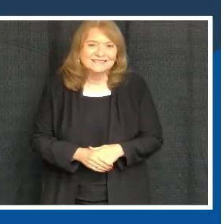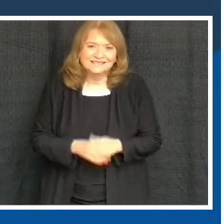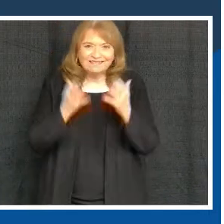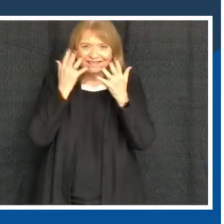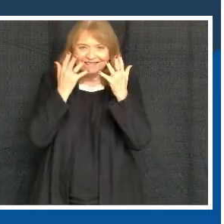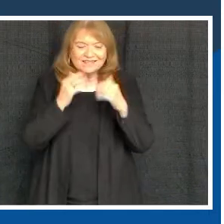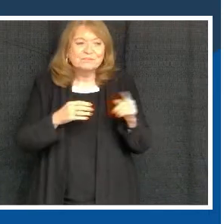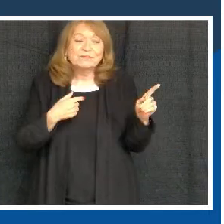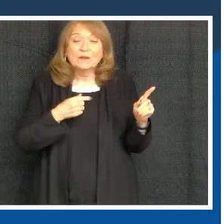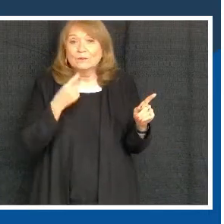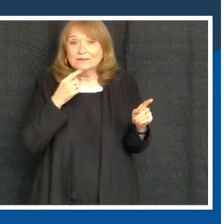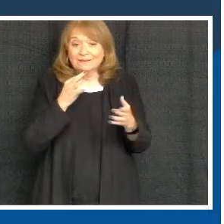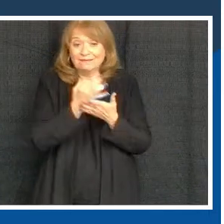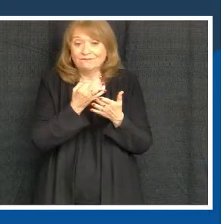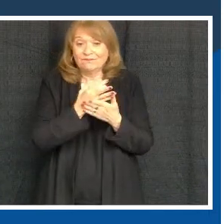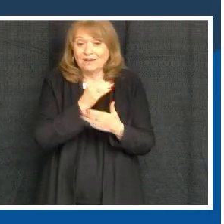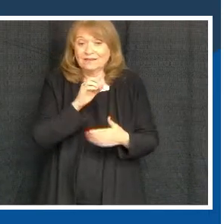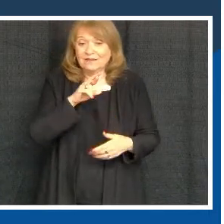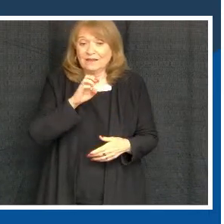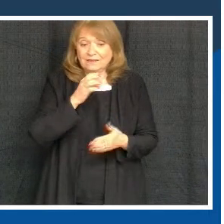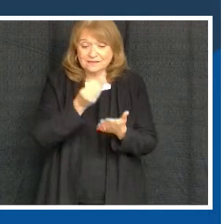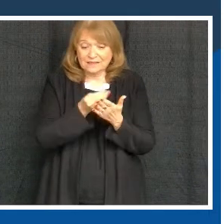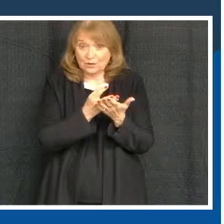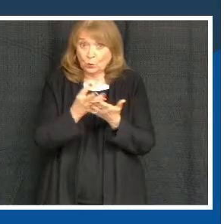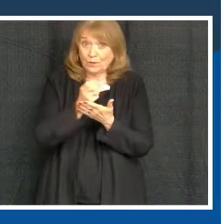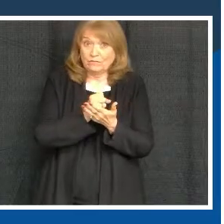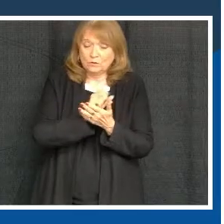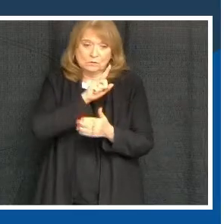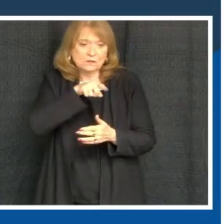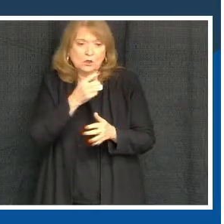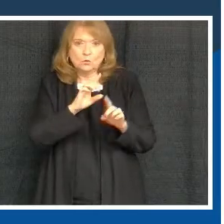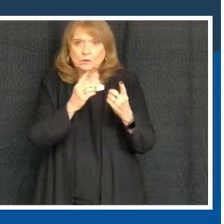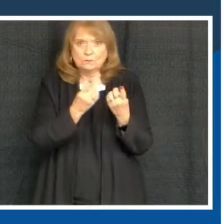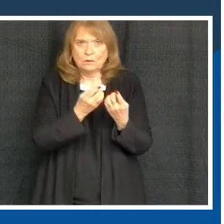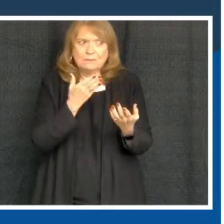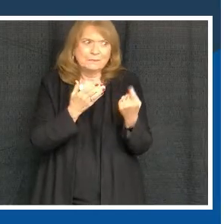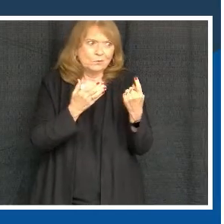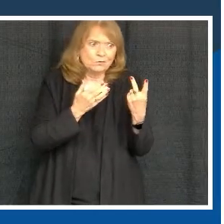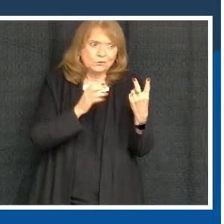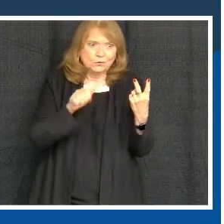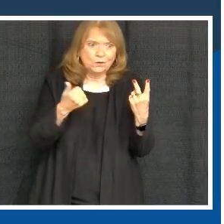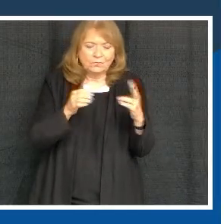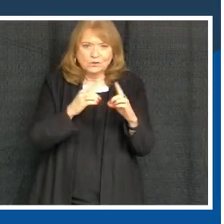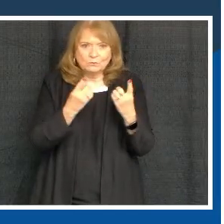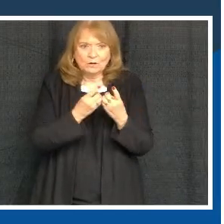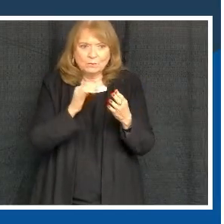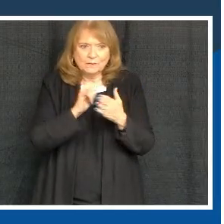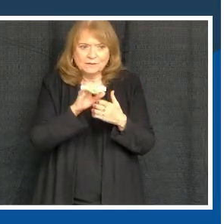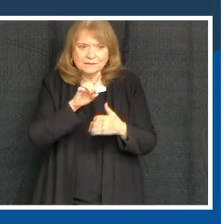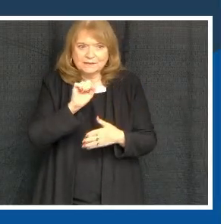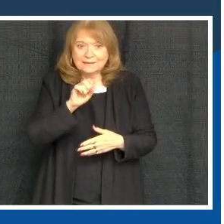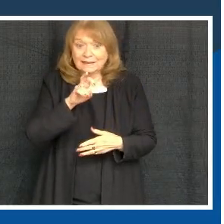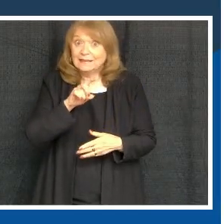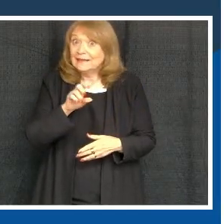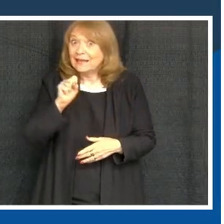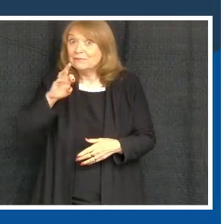And I'll say that Finance and Revenue, I think, is the only department among maybe one or two others that David Smith hasn't served as